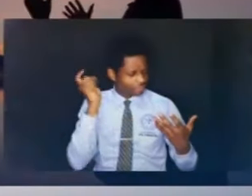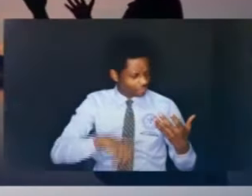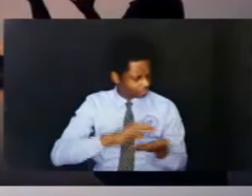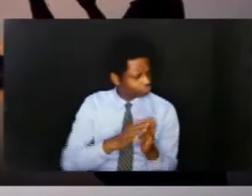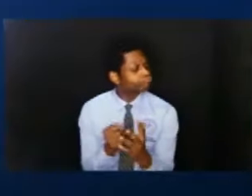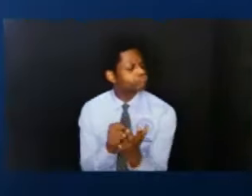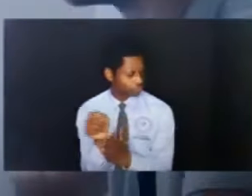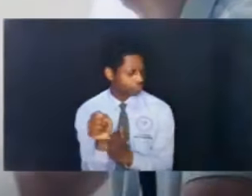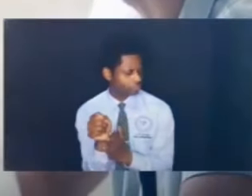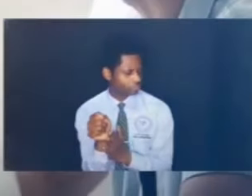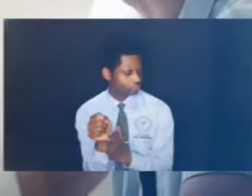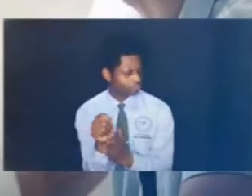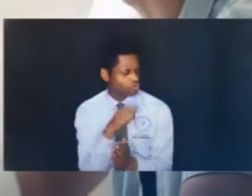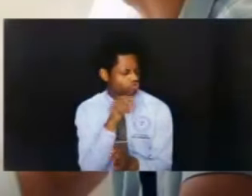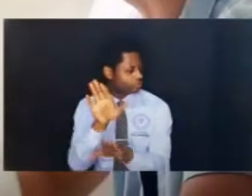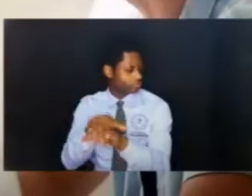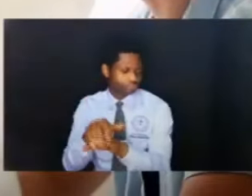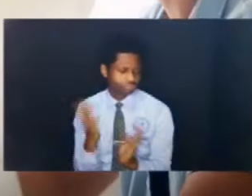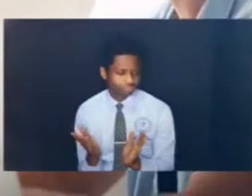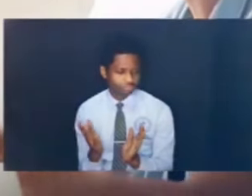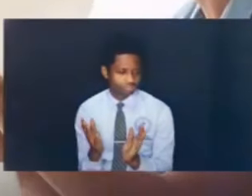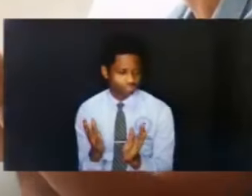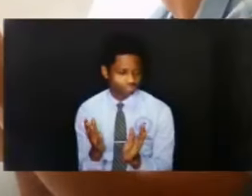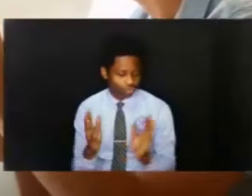true and sincere. Yedikan ka se